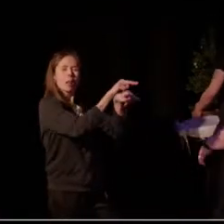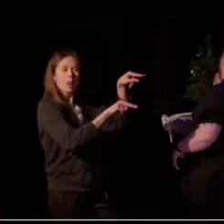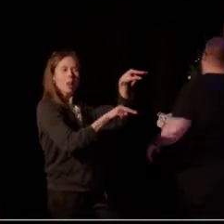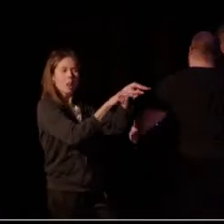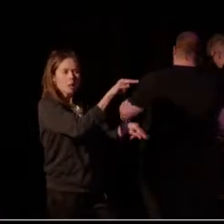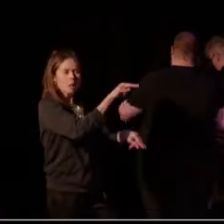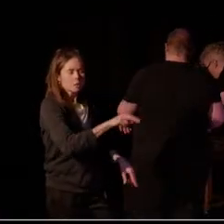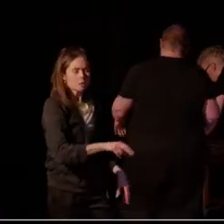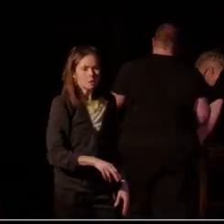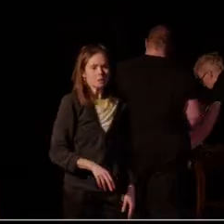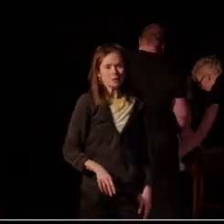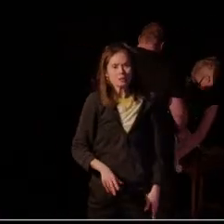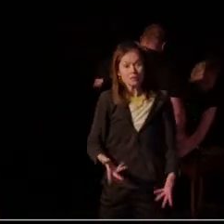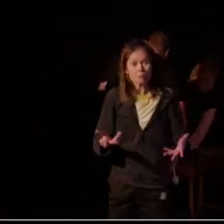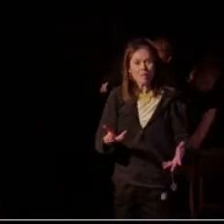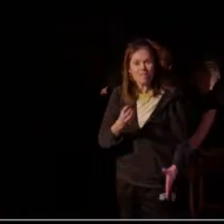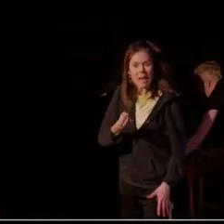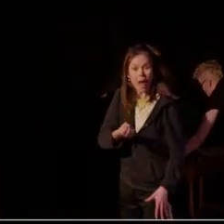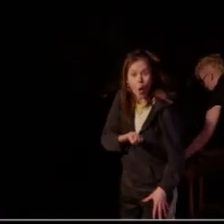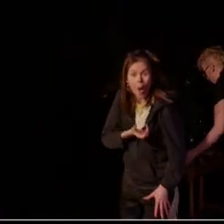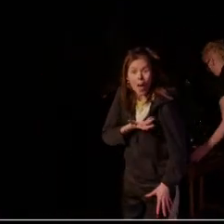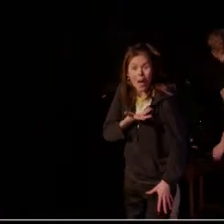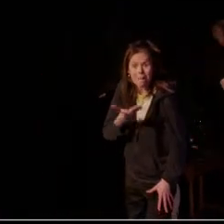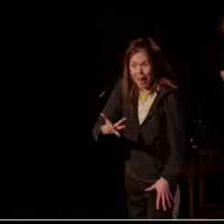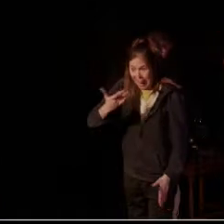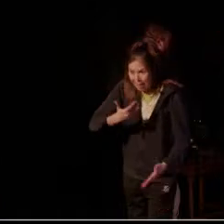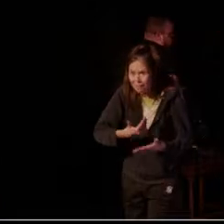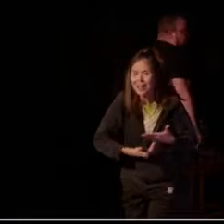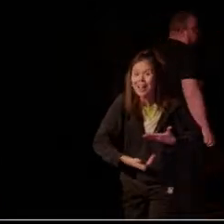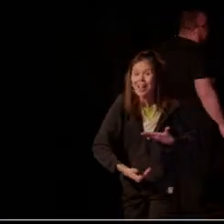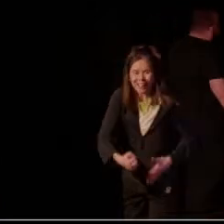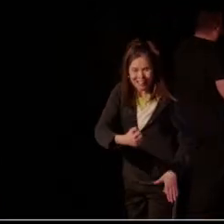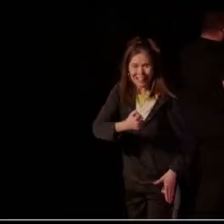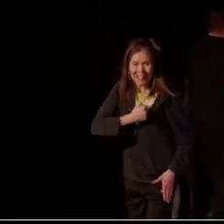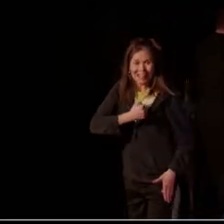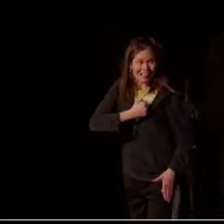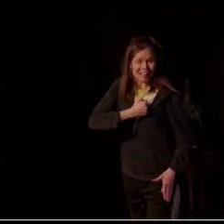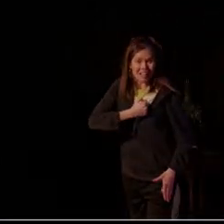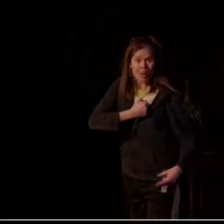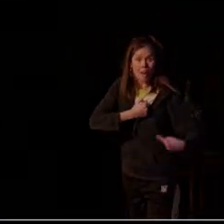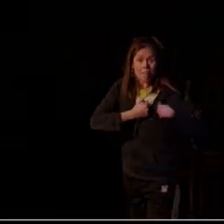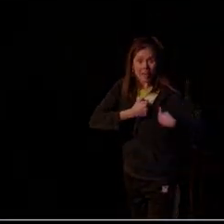While she lives, my heart will be a burden to me.